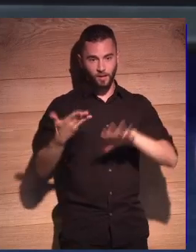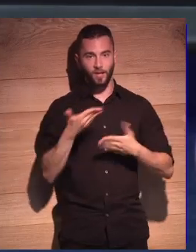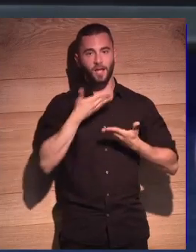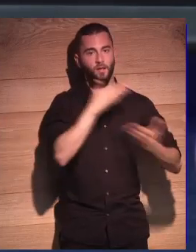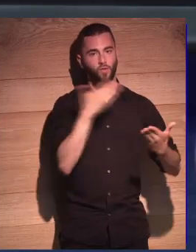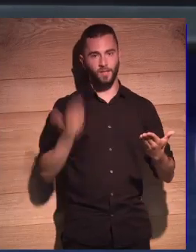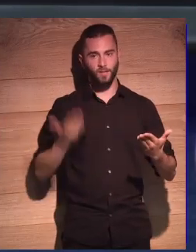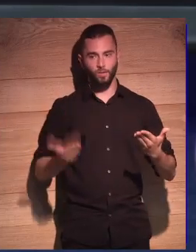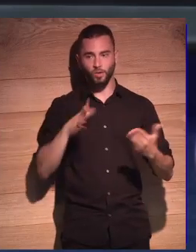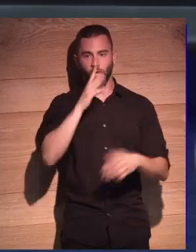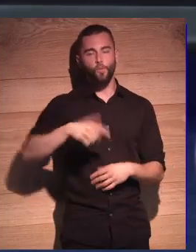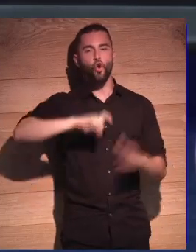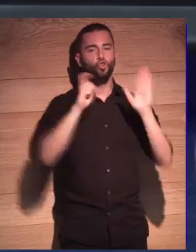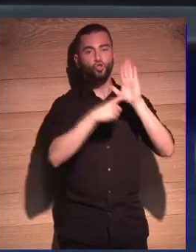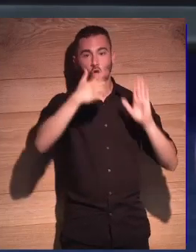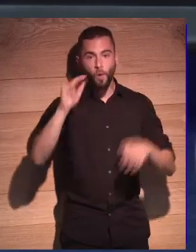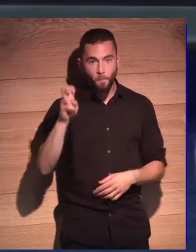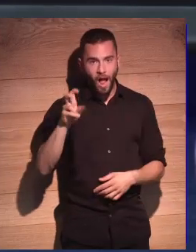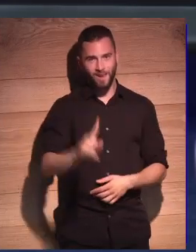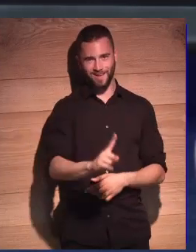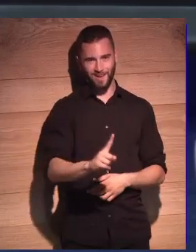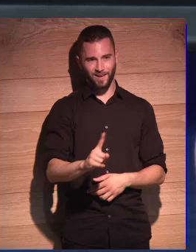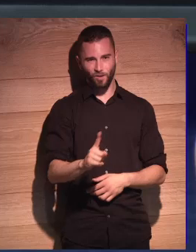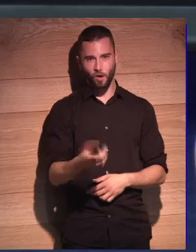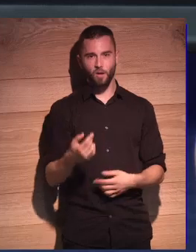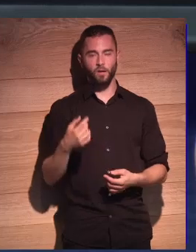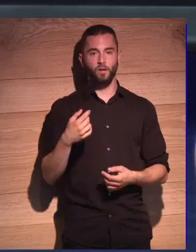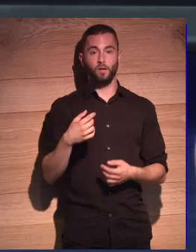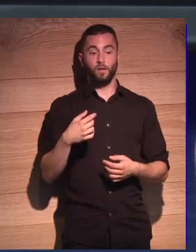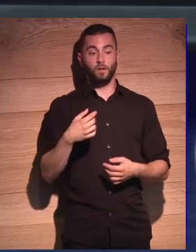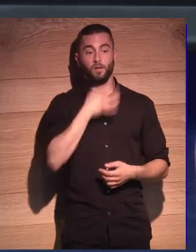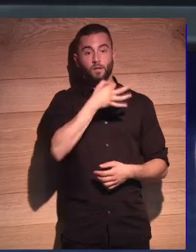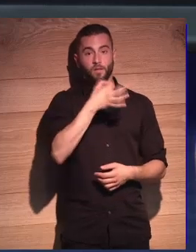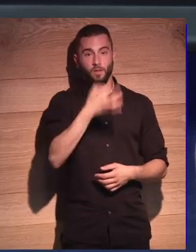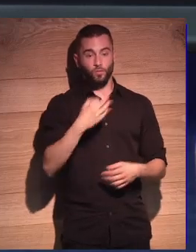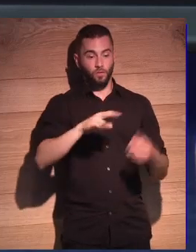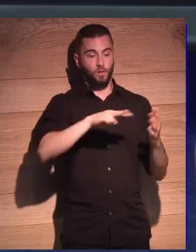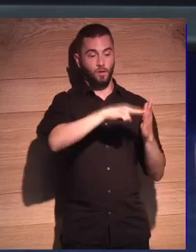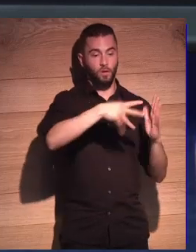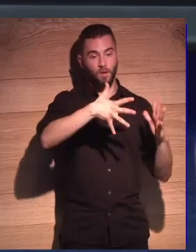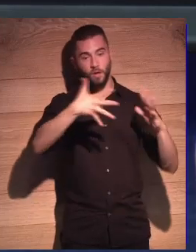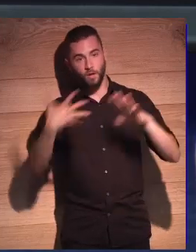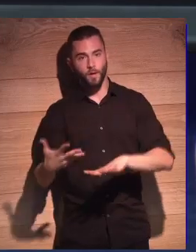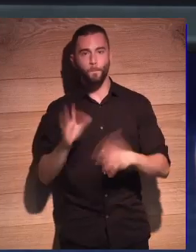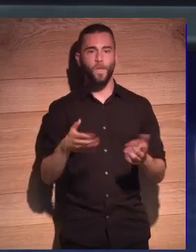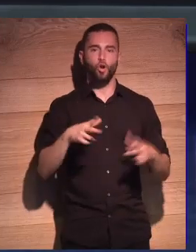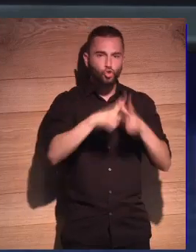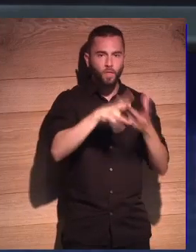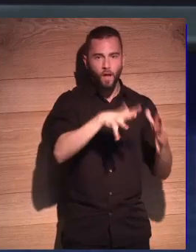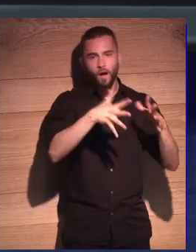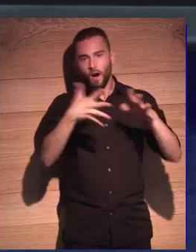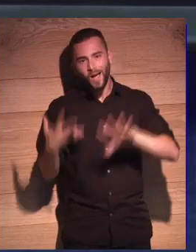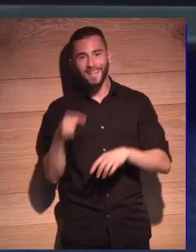help with this transformation, because not everything's valid. And we're focused on the digital transformation speech, but it's a